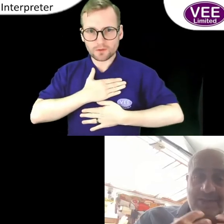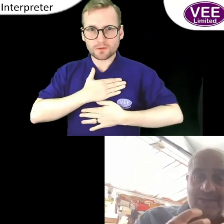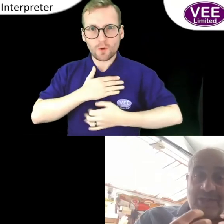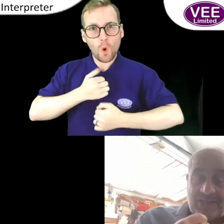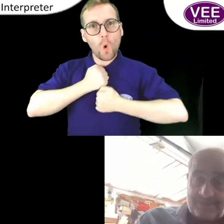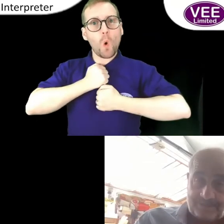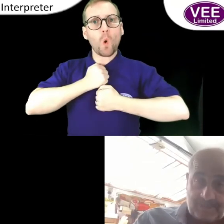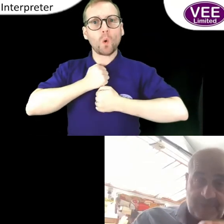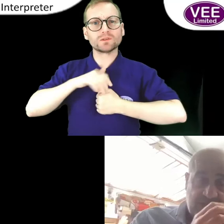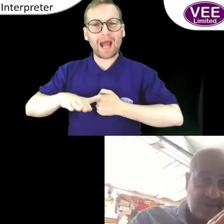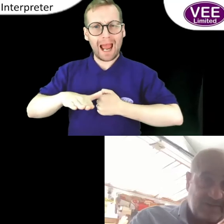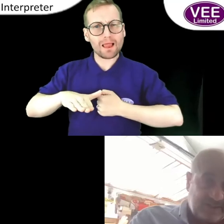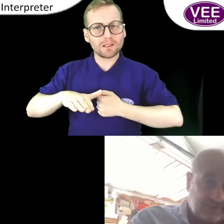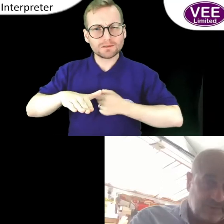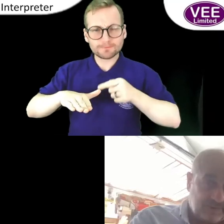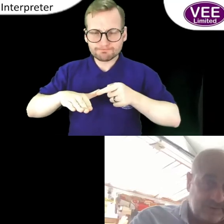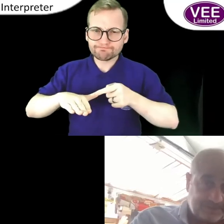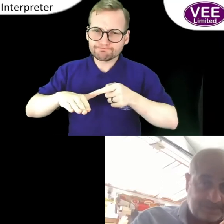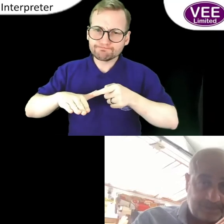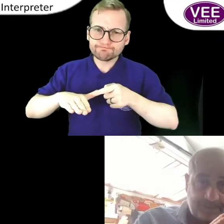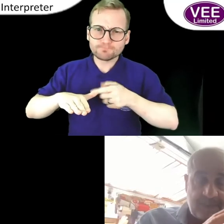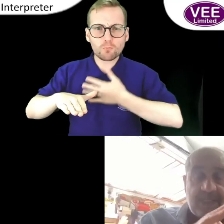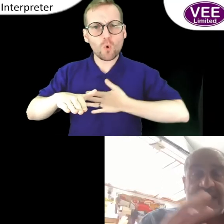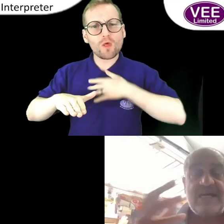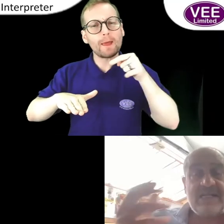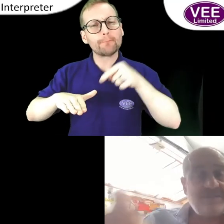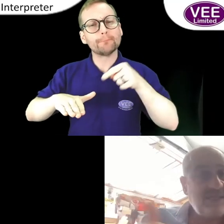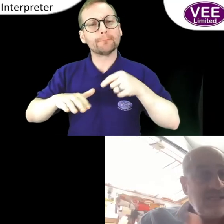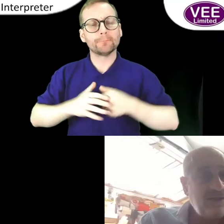own child. Can we have the next one, please?